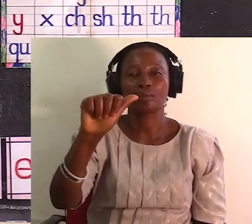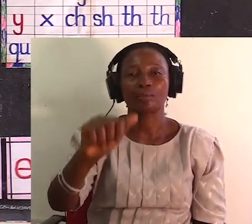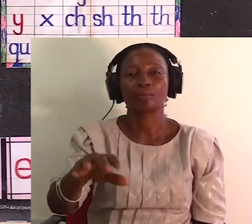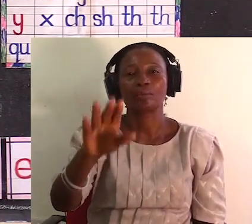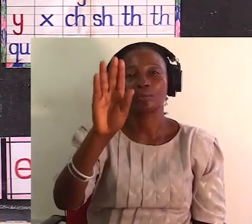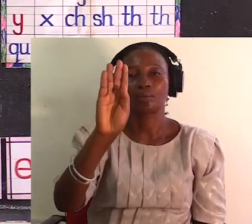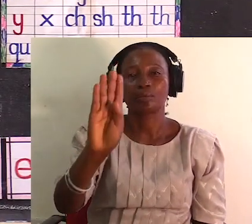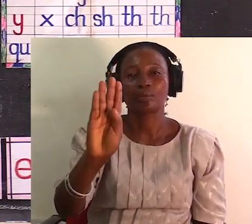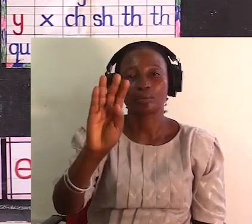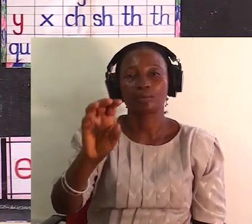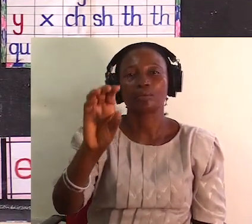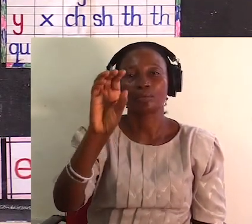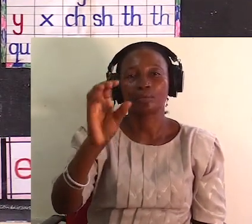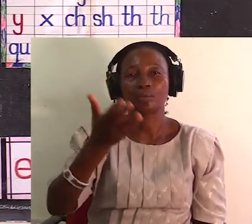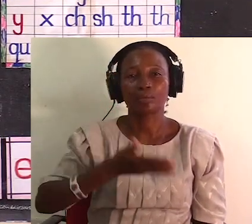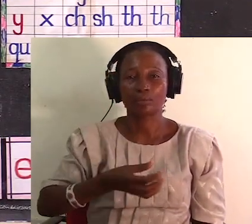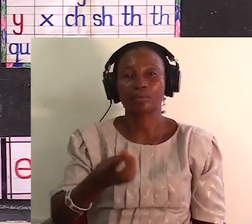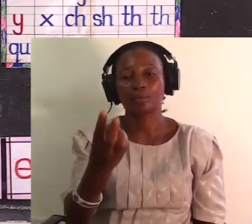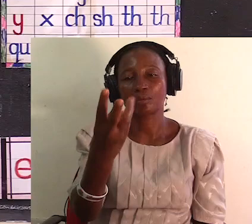The 3 cards